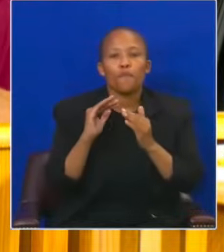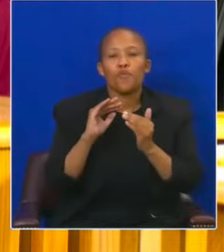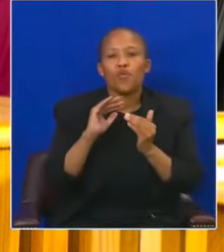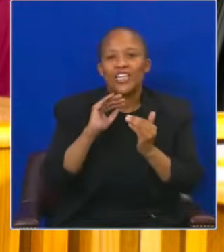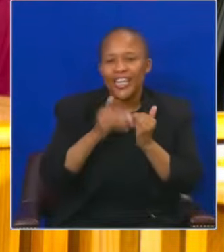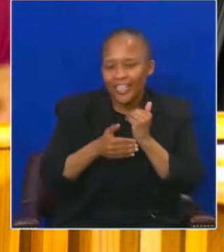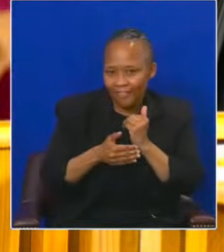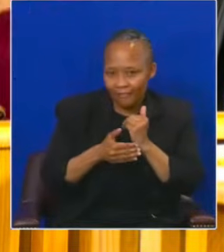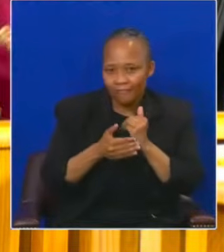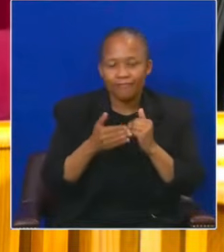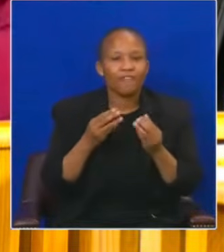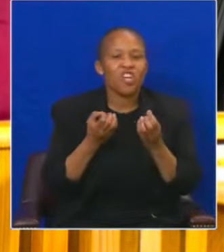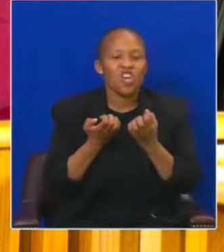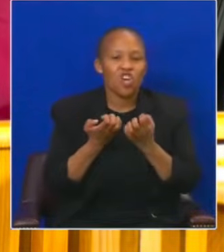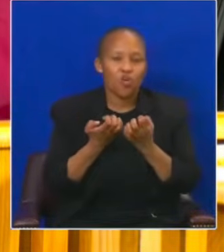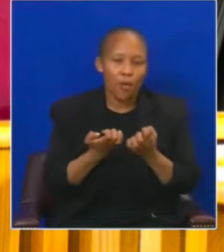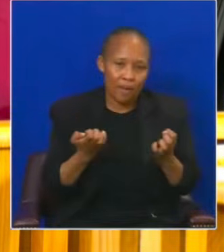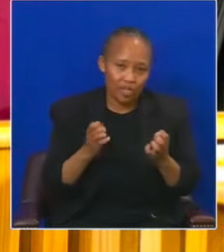So,